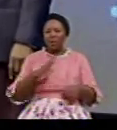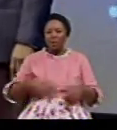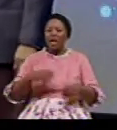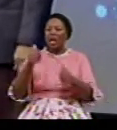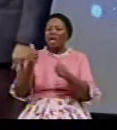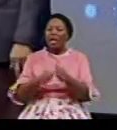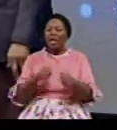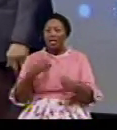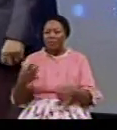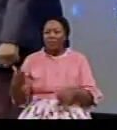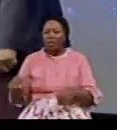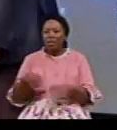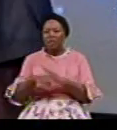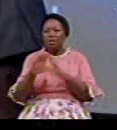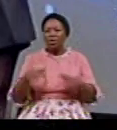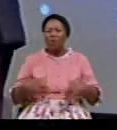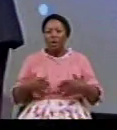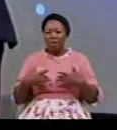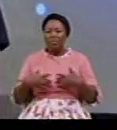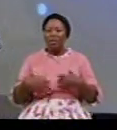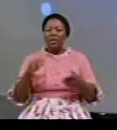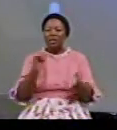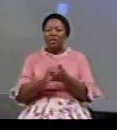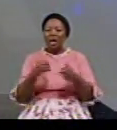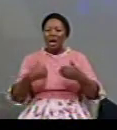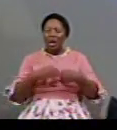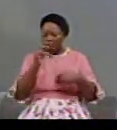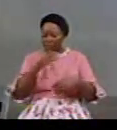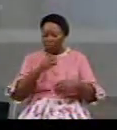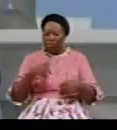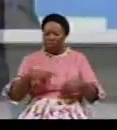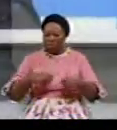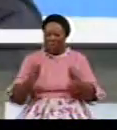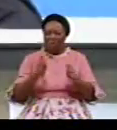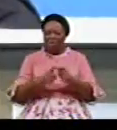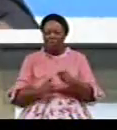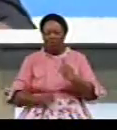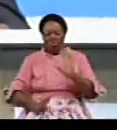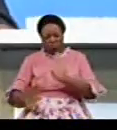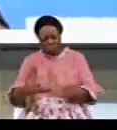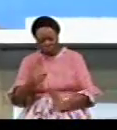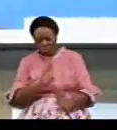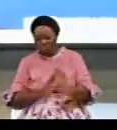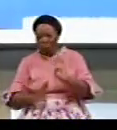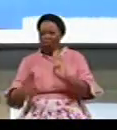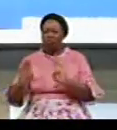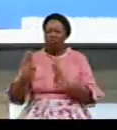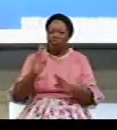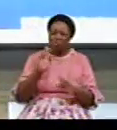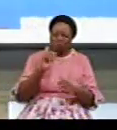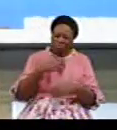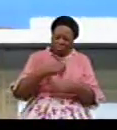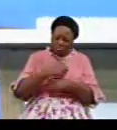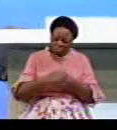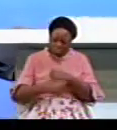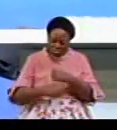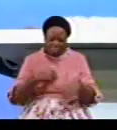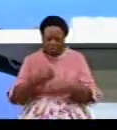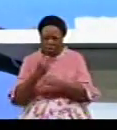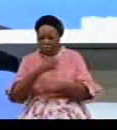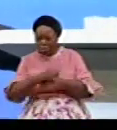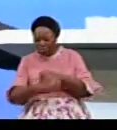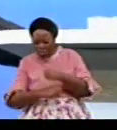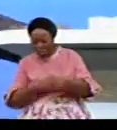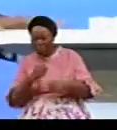verse 12. In verse 12, and all the nations shall call you blessed. The Lord will bless you. He